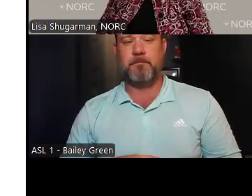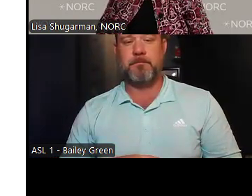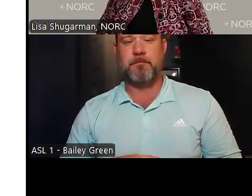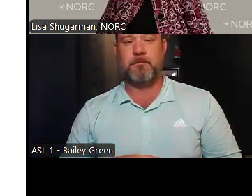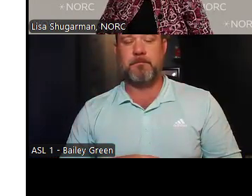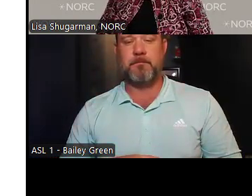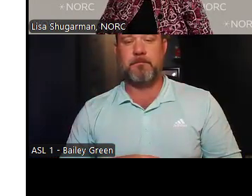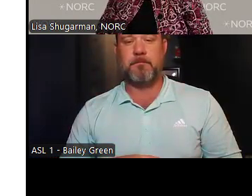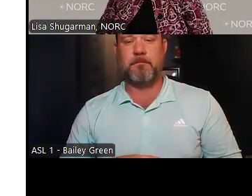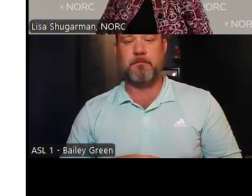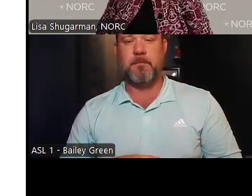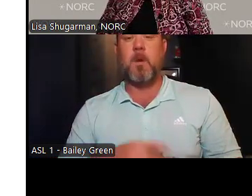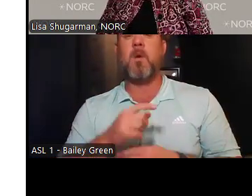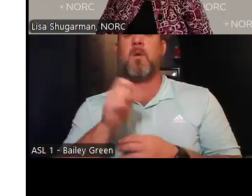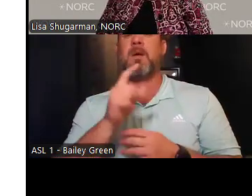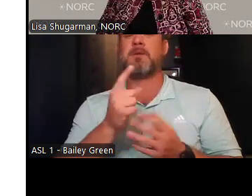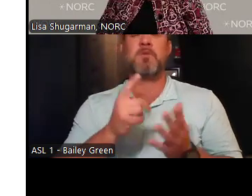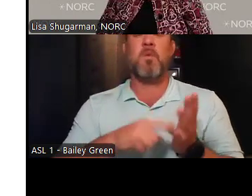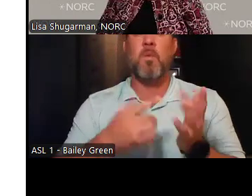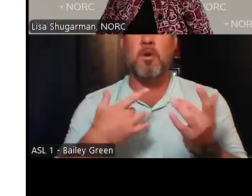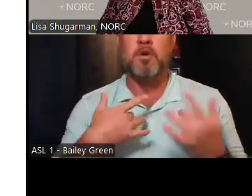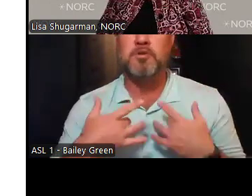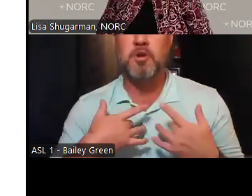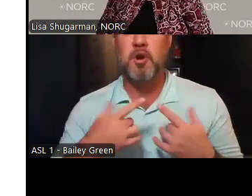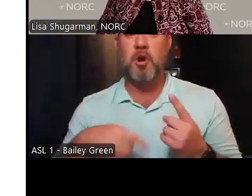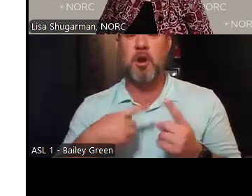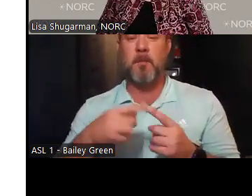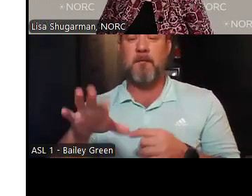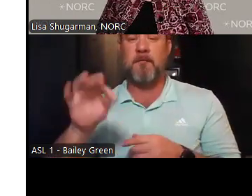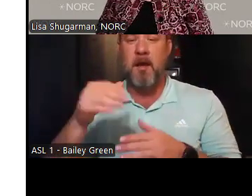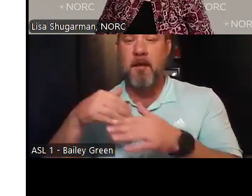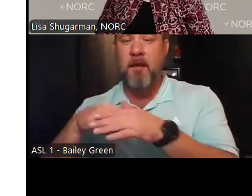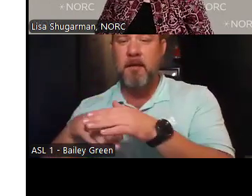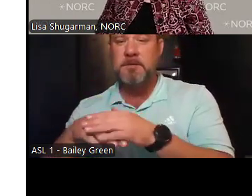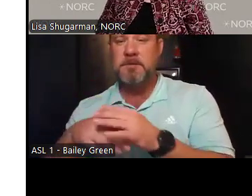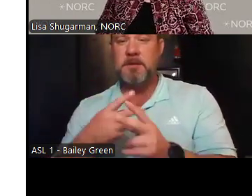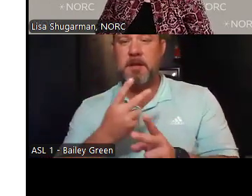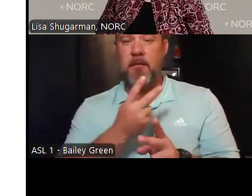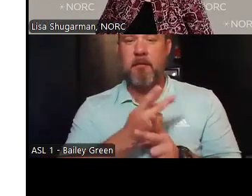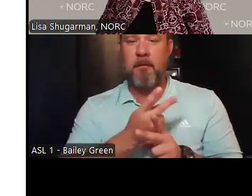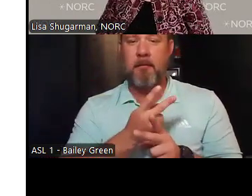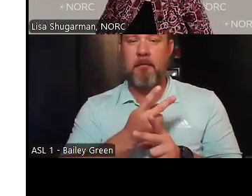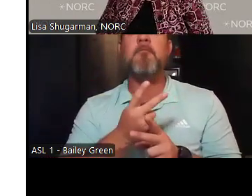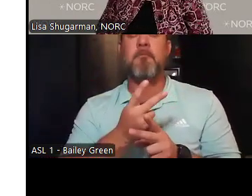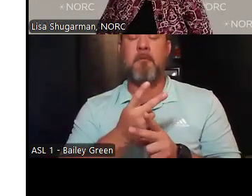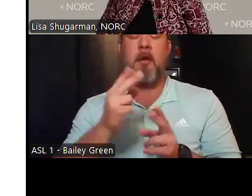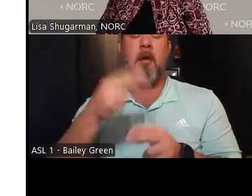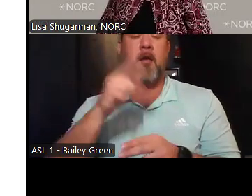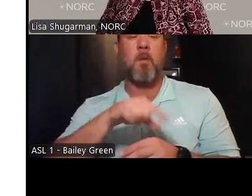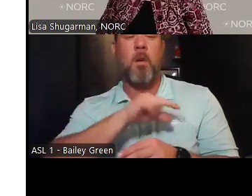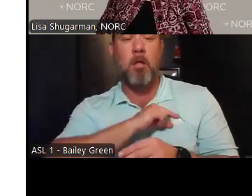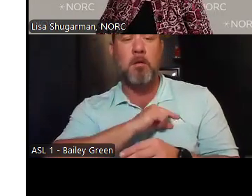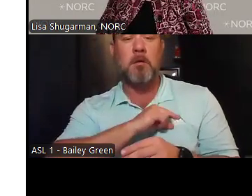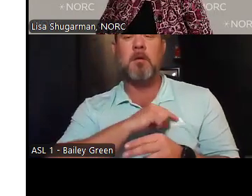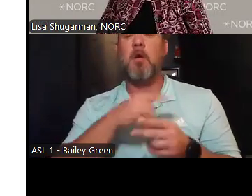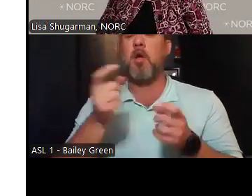We also asked survey respondents what concerns they had about finding and accessing care, finding high quality care, being able to